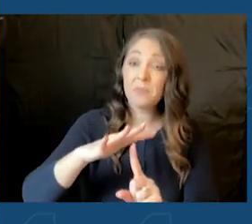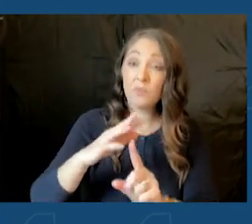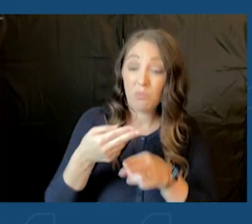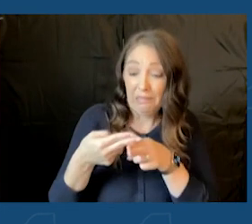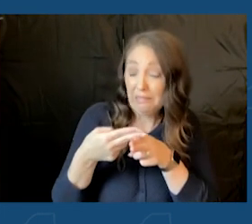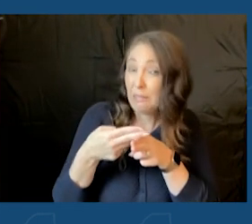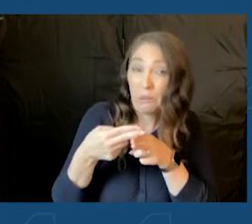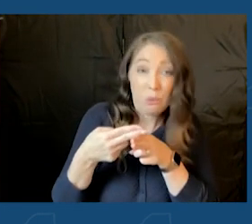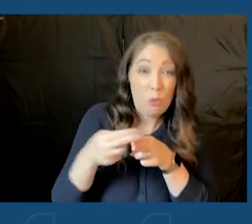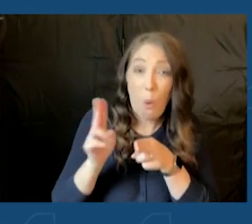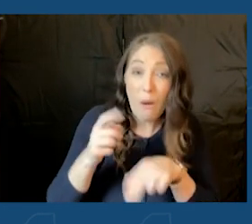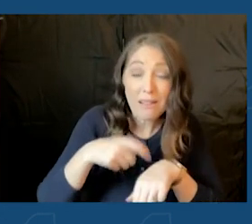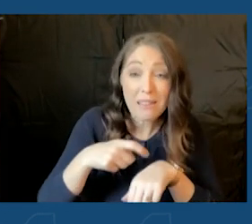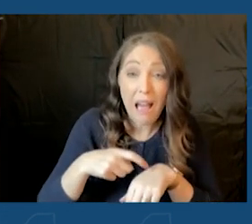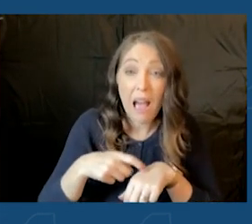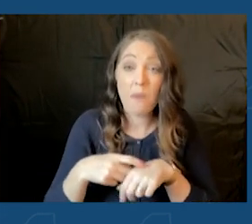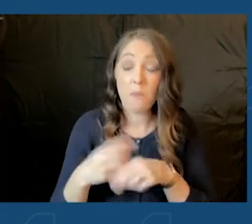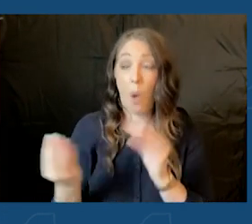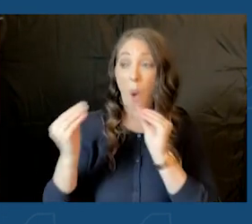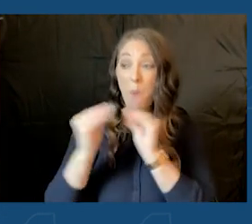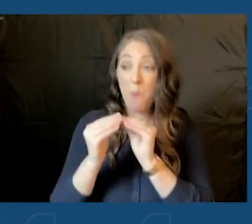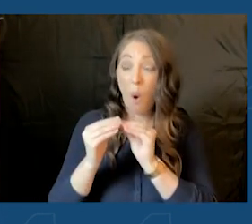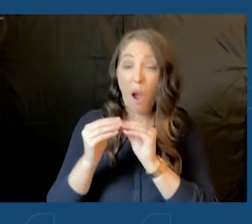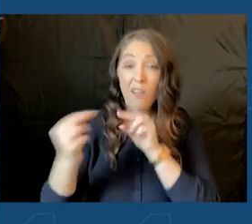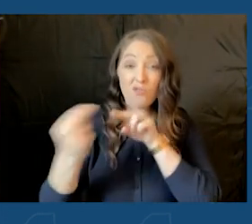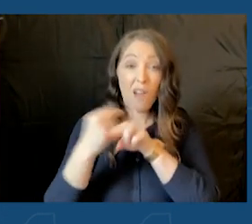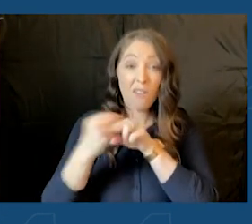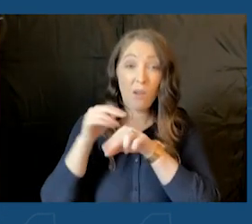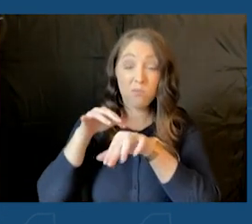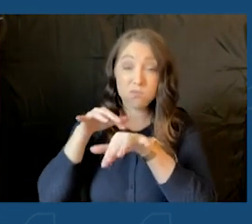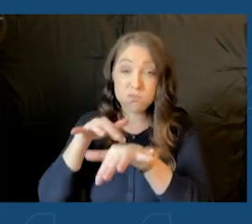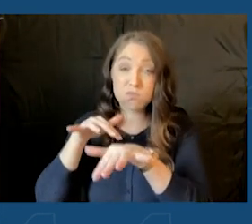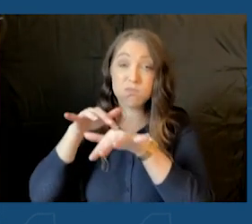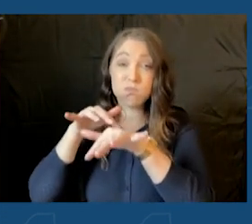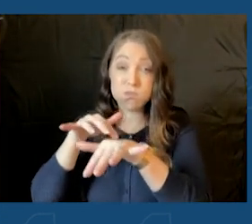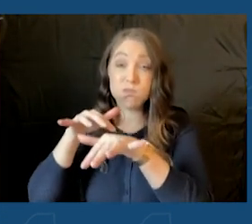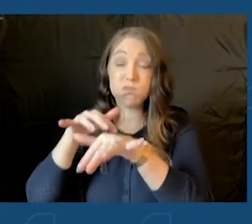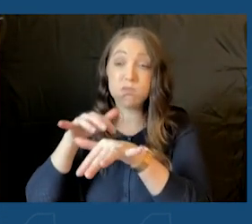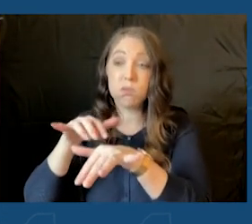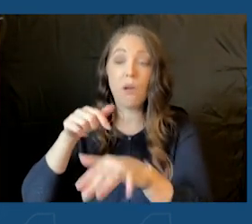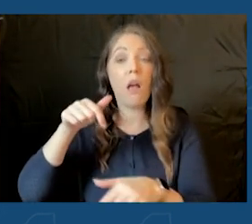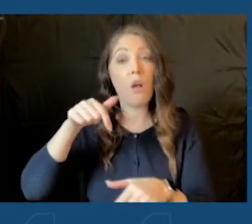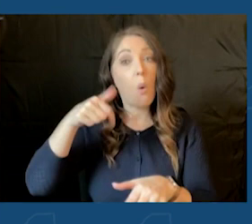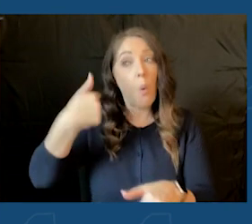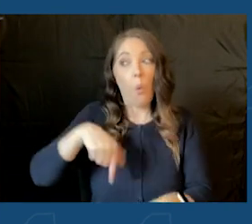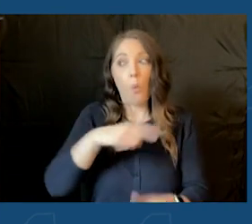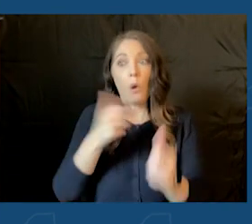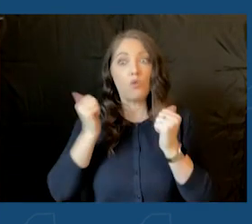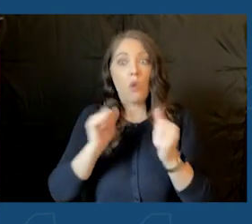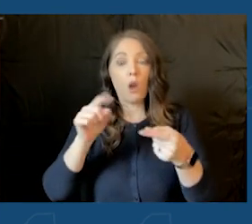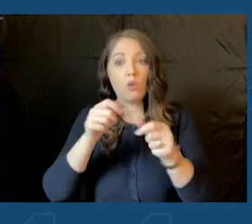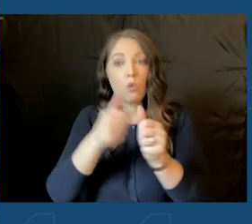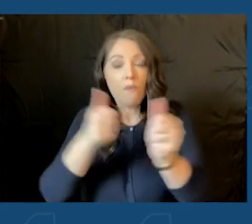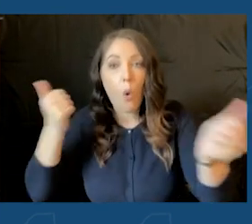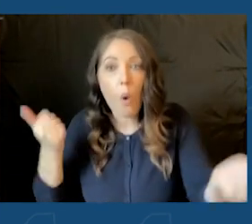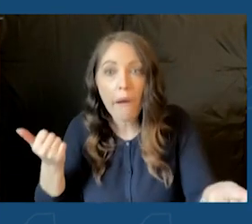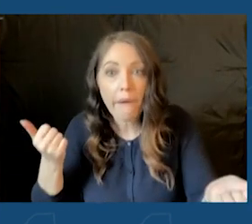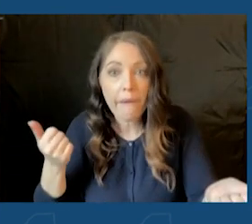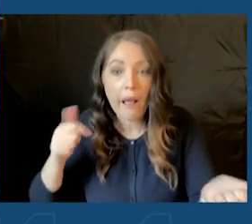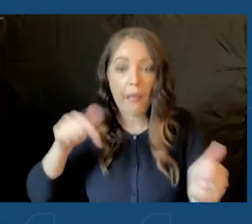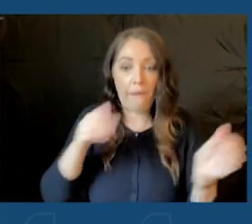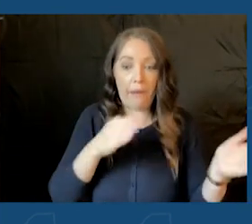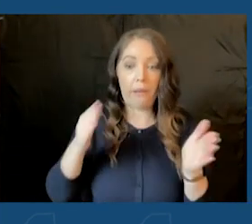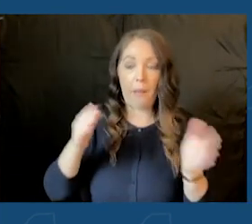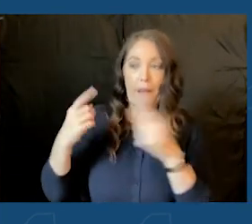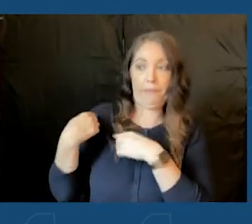more traffic on our highways. This is what we've been trying to avoid. This is a plan that has been there for decades, 15, 20